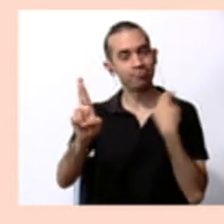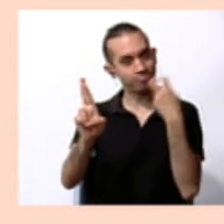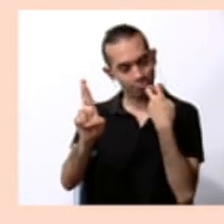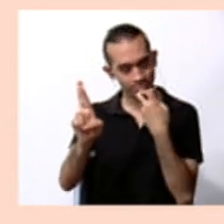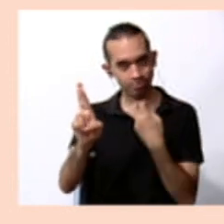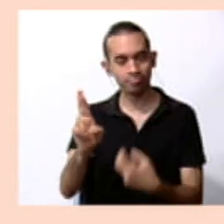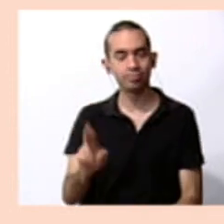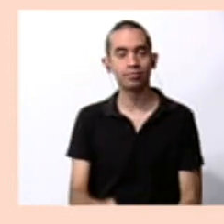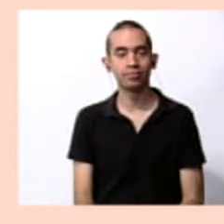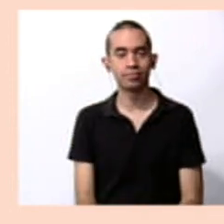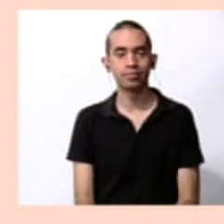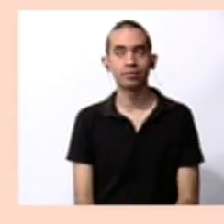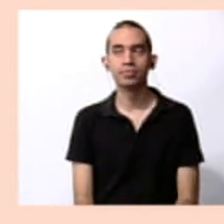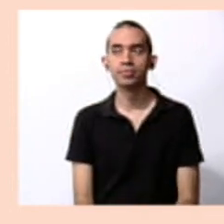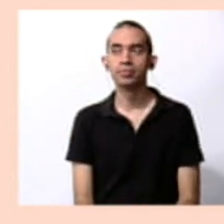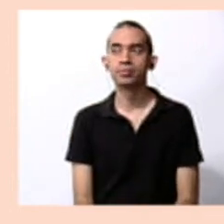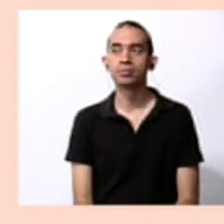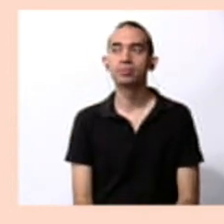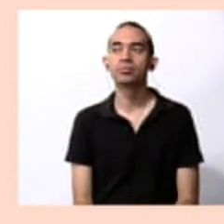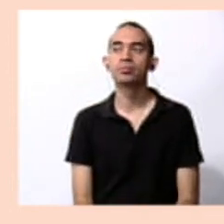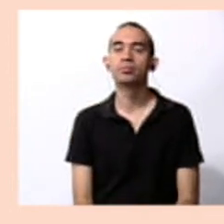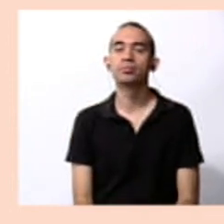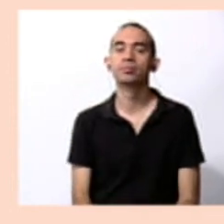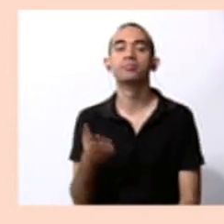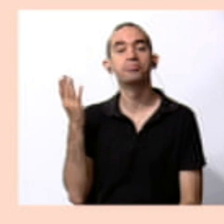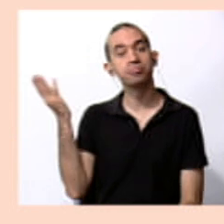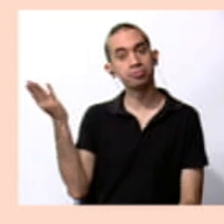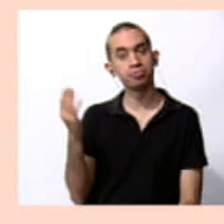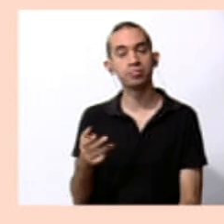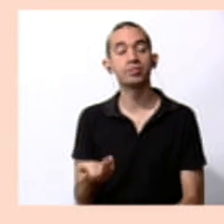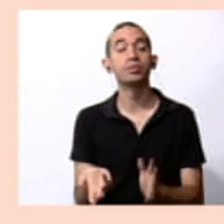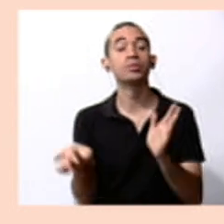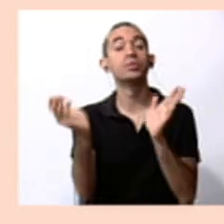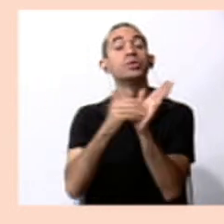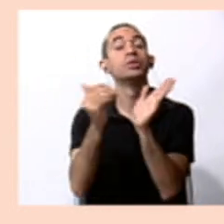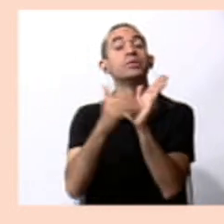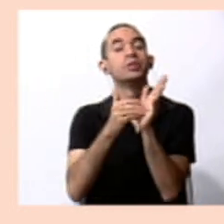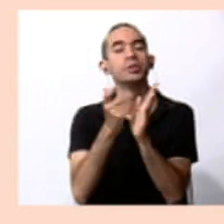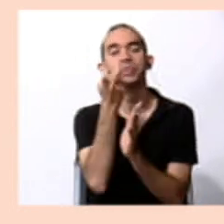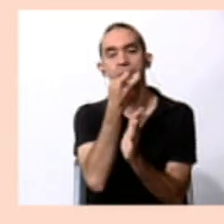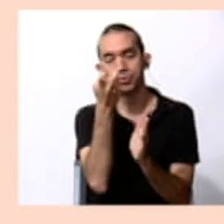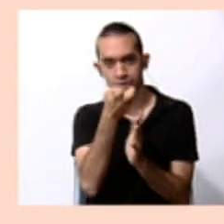R. And you have to repeat after me.